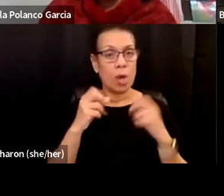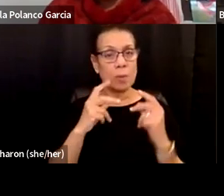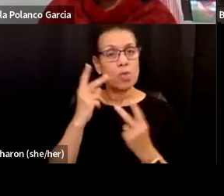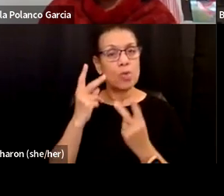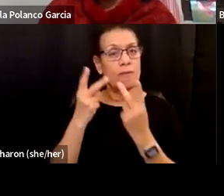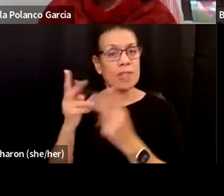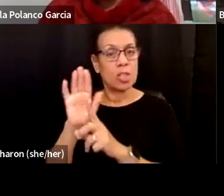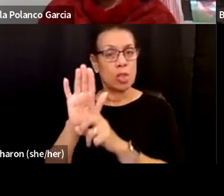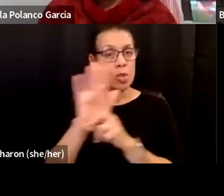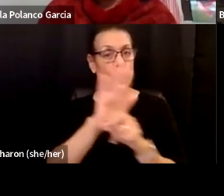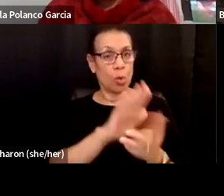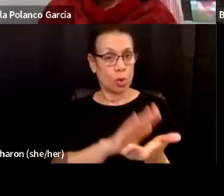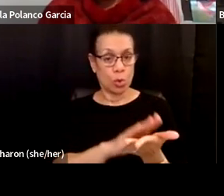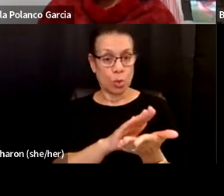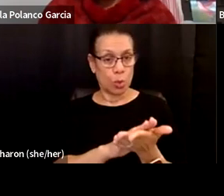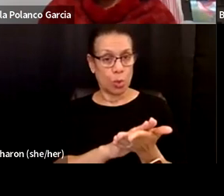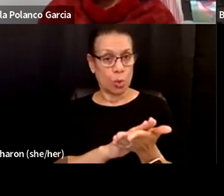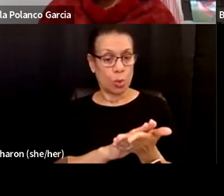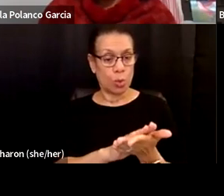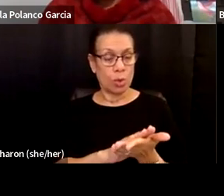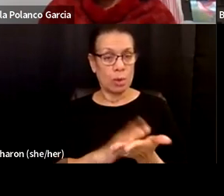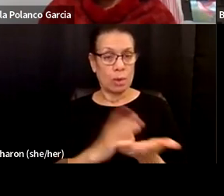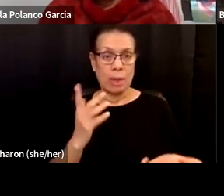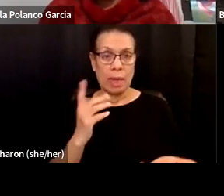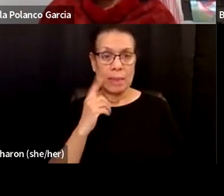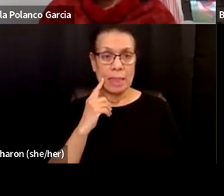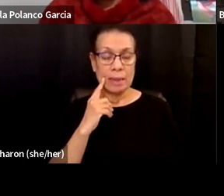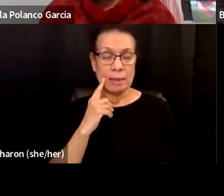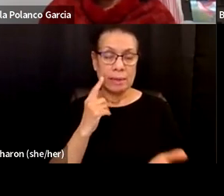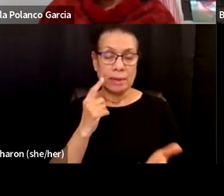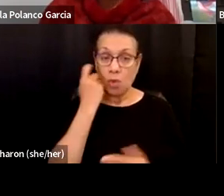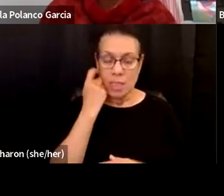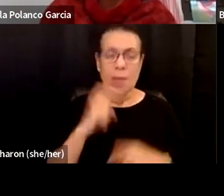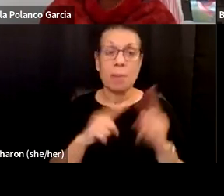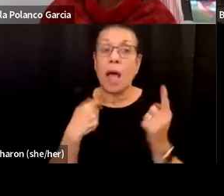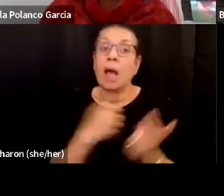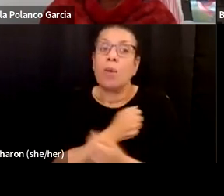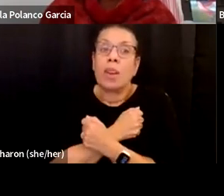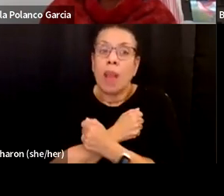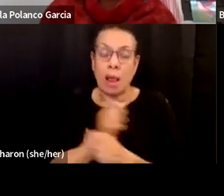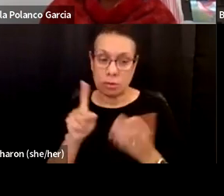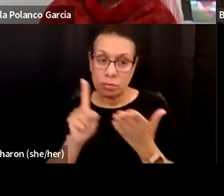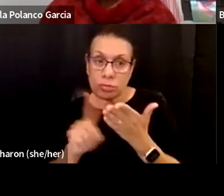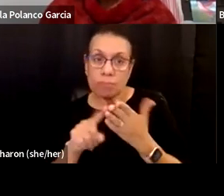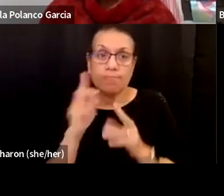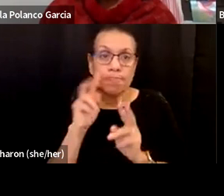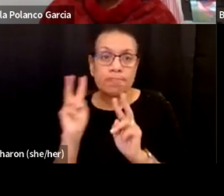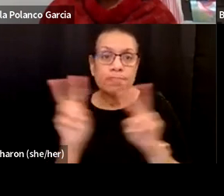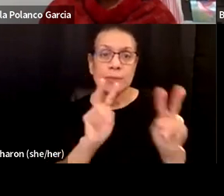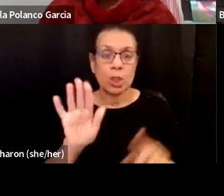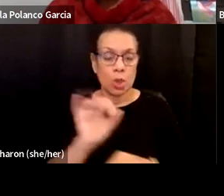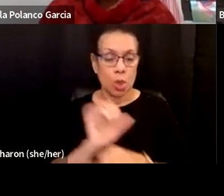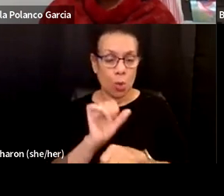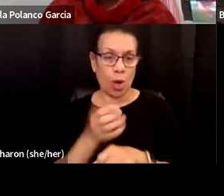schools any um any not anytime soon or recently but i would love to be there and see the the work on the